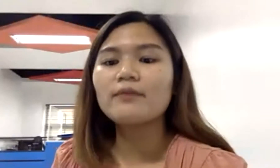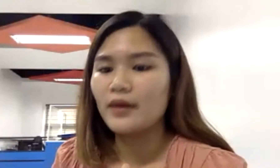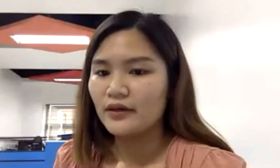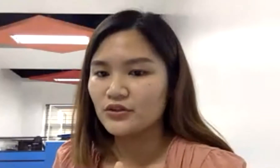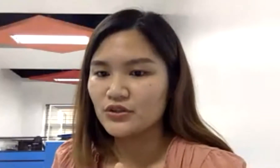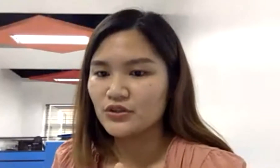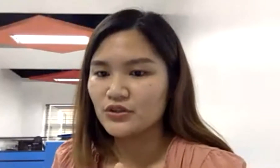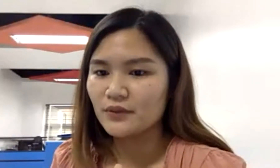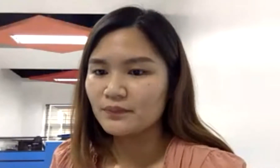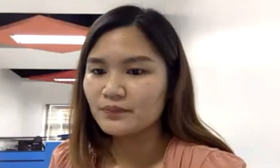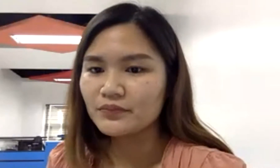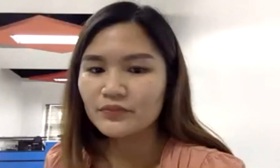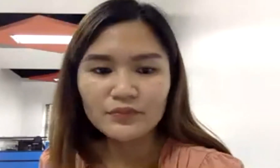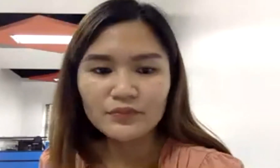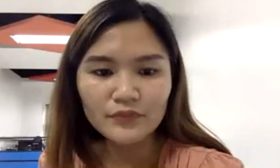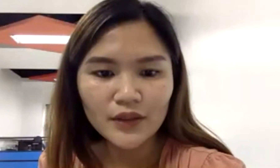library@sti.dost.gov.ph.